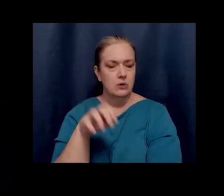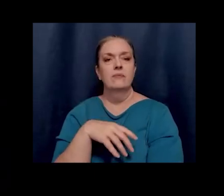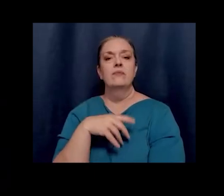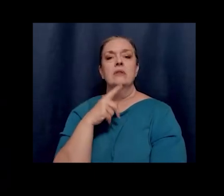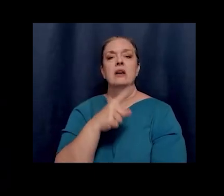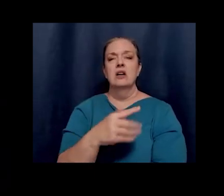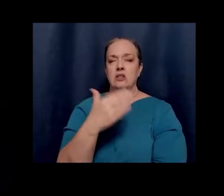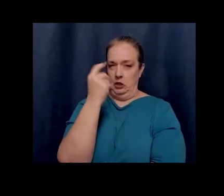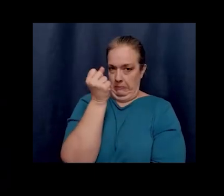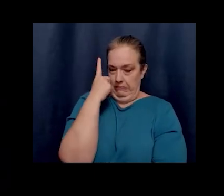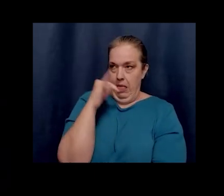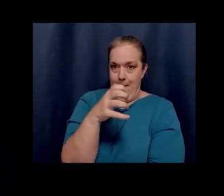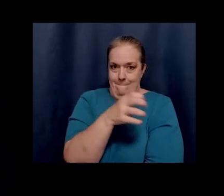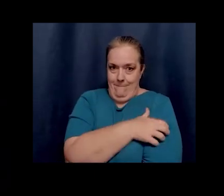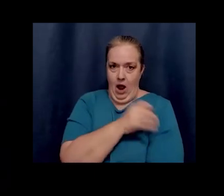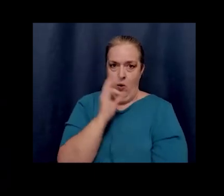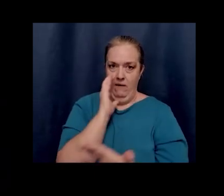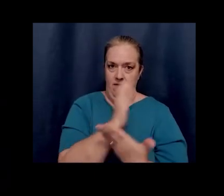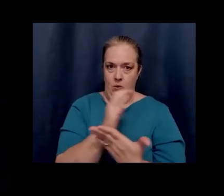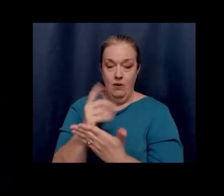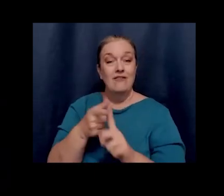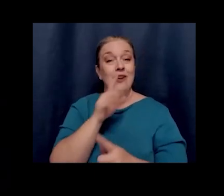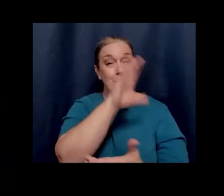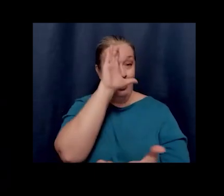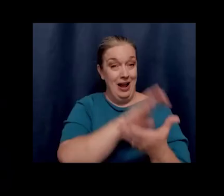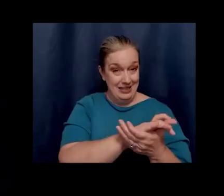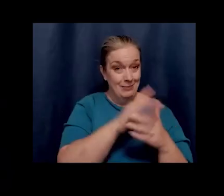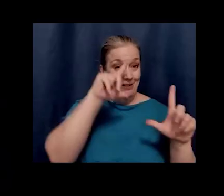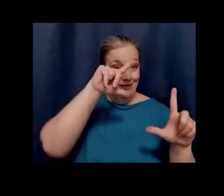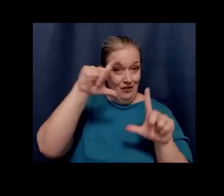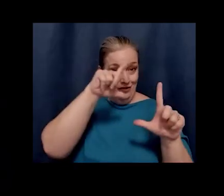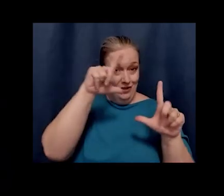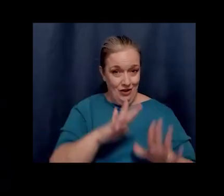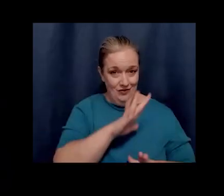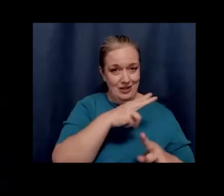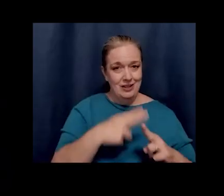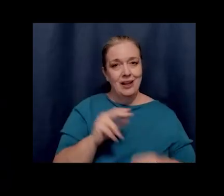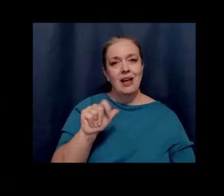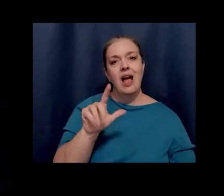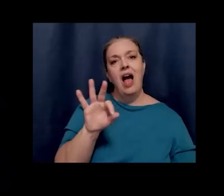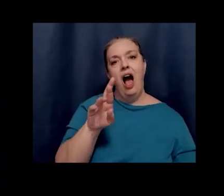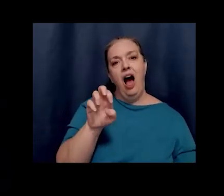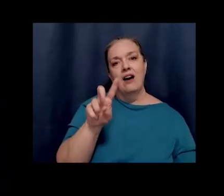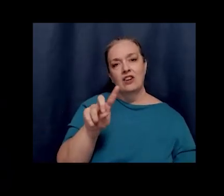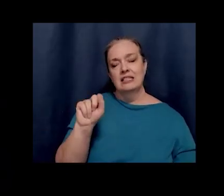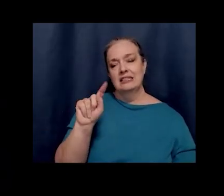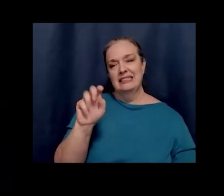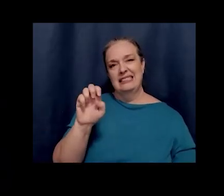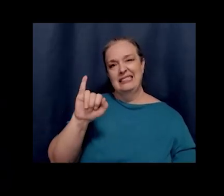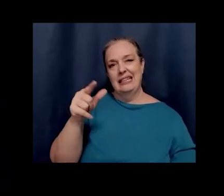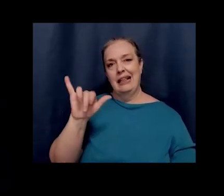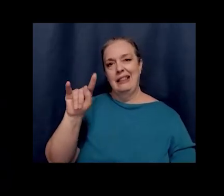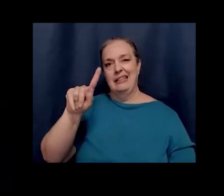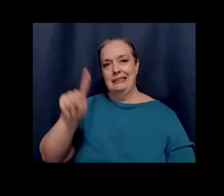of photographic imagery through her husband's work, the well-known gallerist and photographer Alfred Stieglitz, who took some of